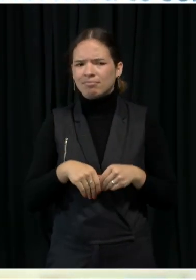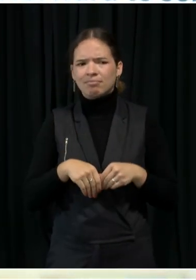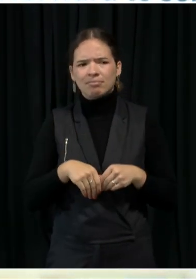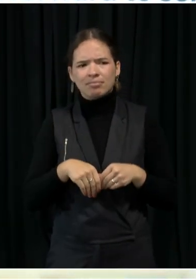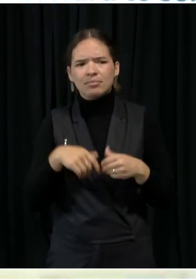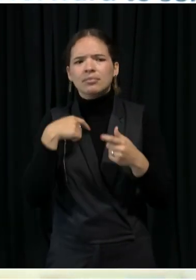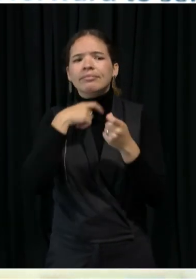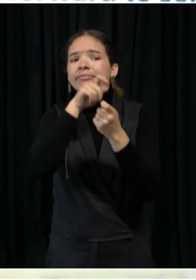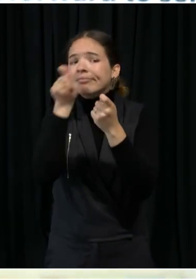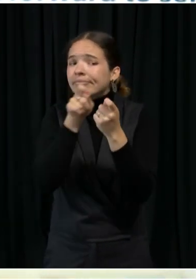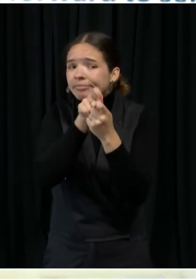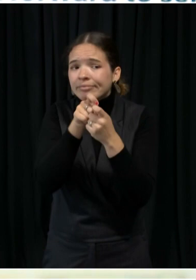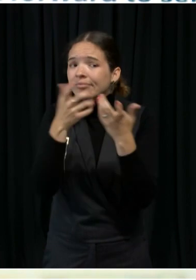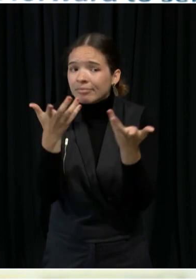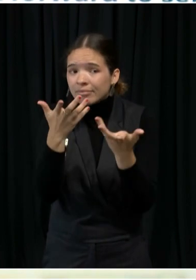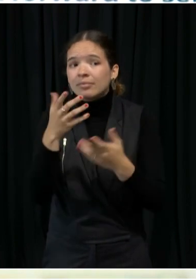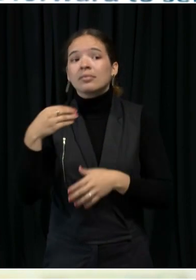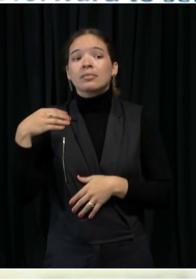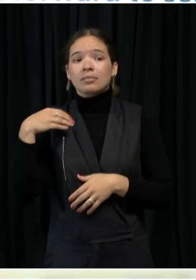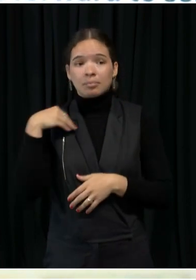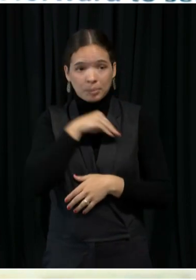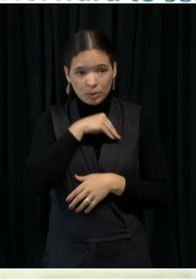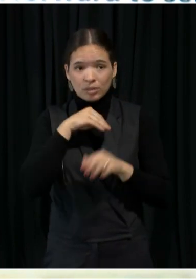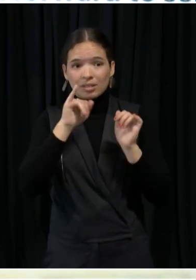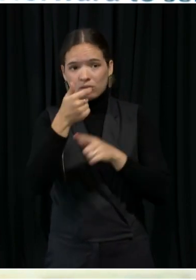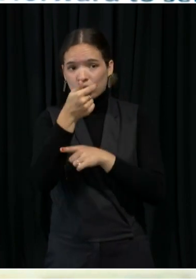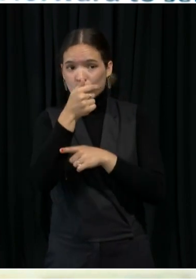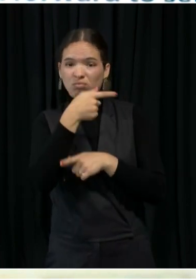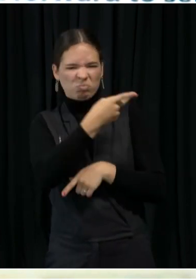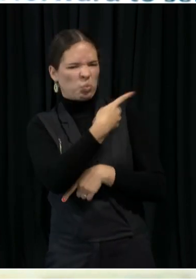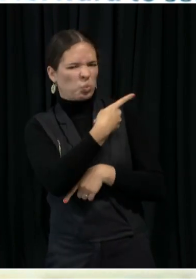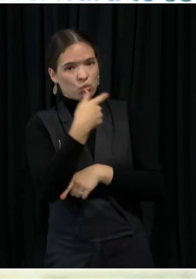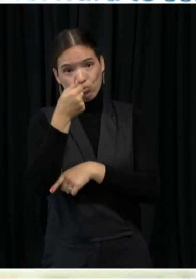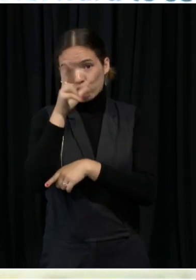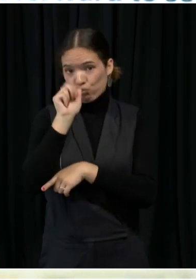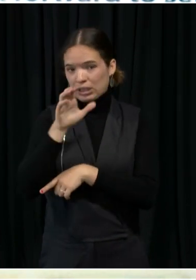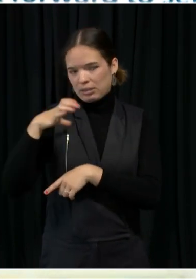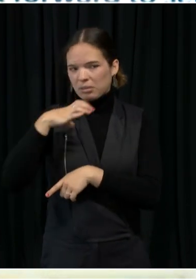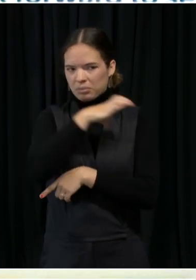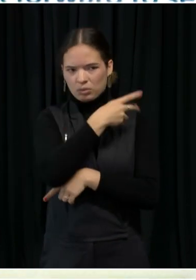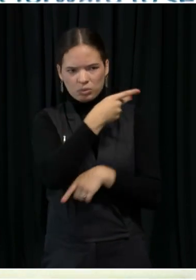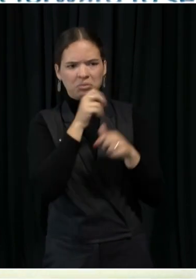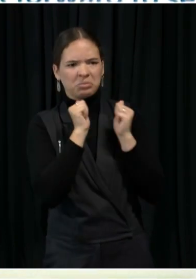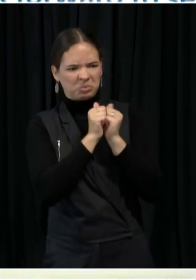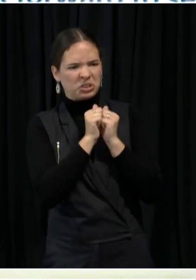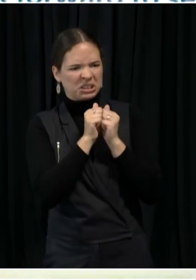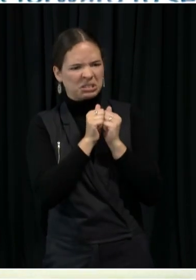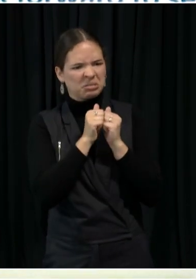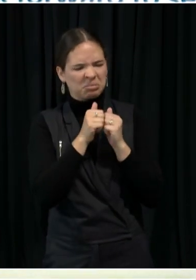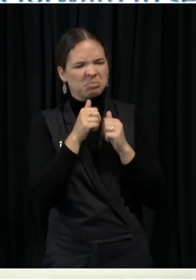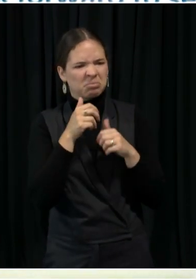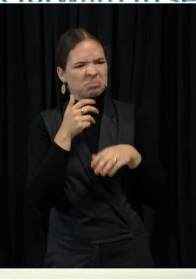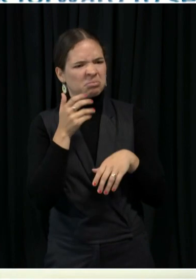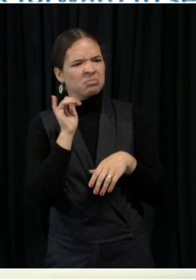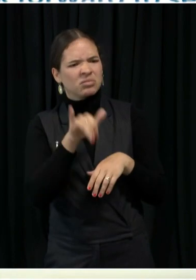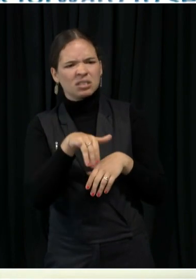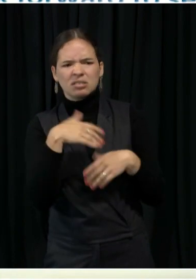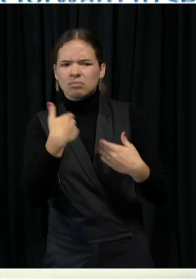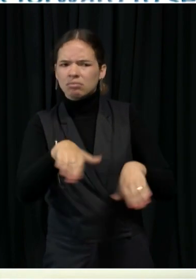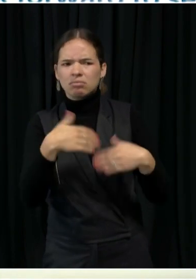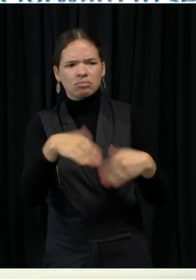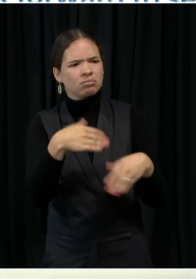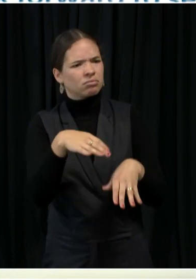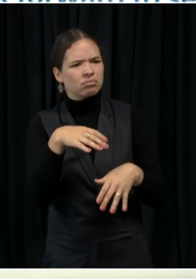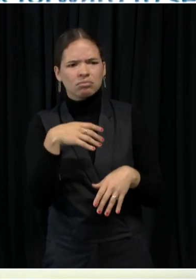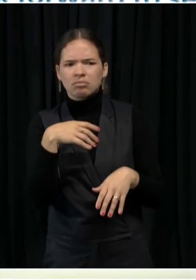Gray. Remember when we ran around the same time when you came back, I know you were adamant about ensuring that we had a health care system east of the